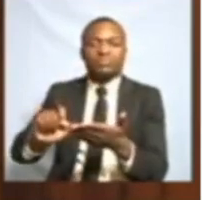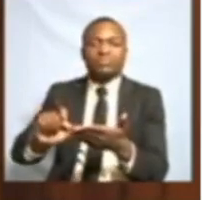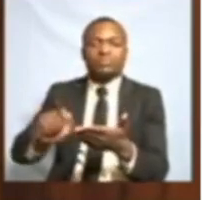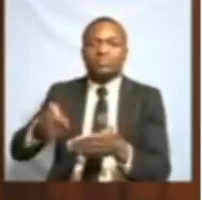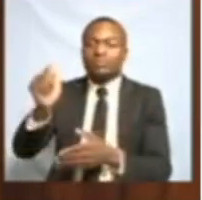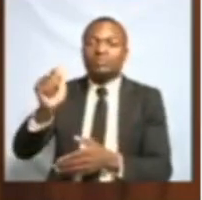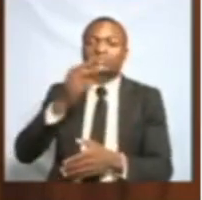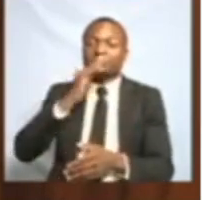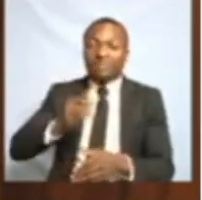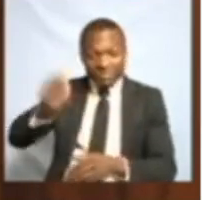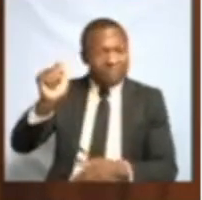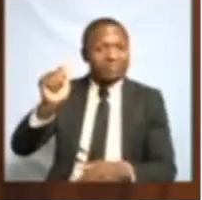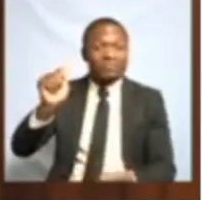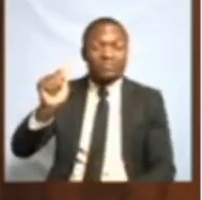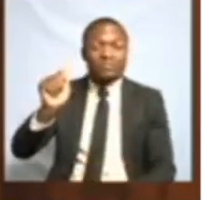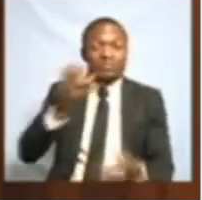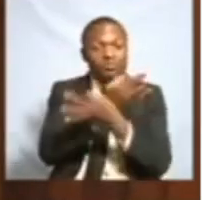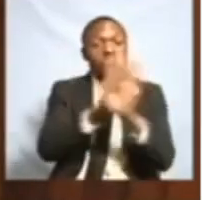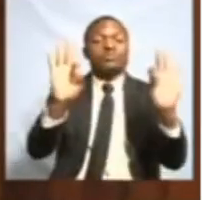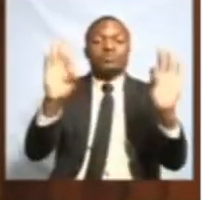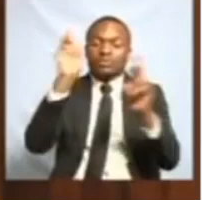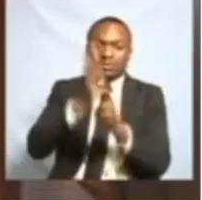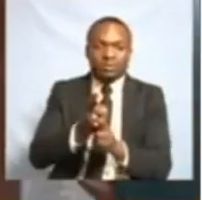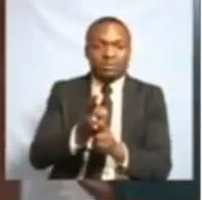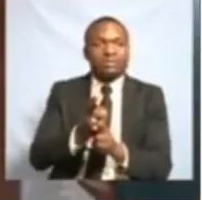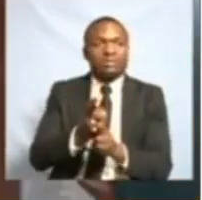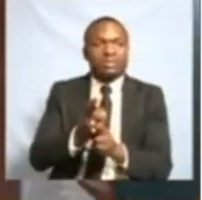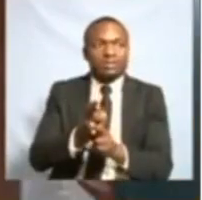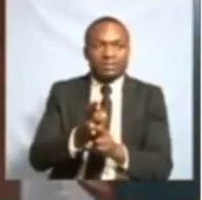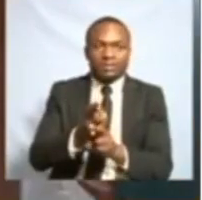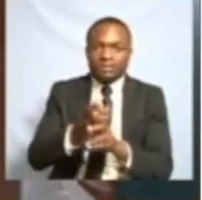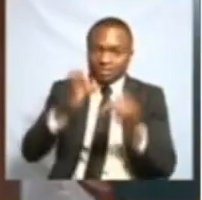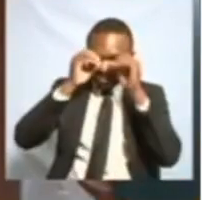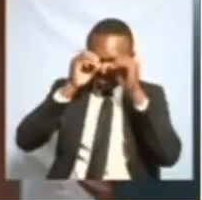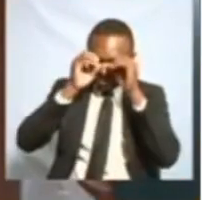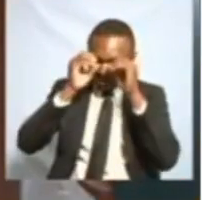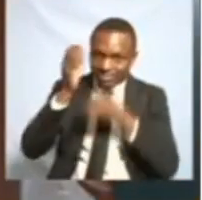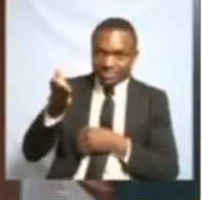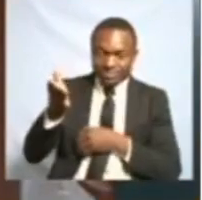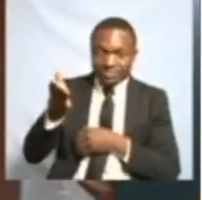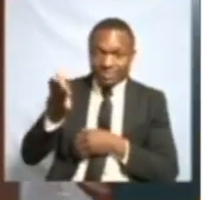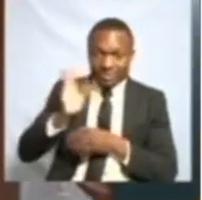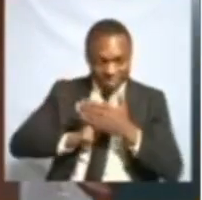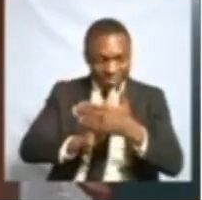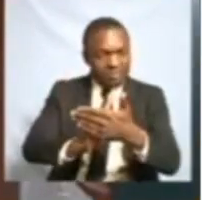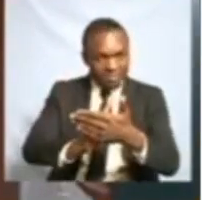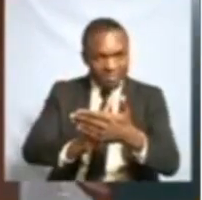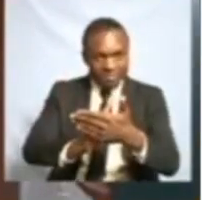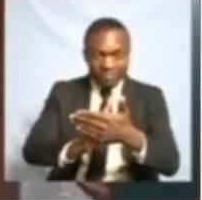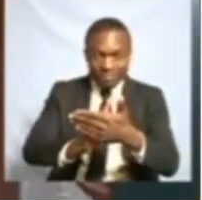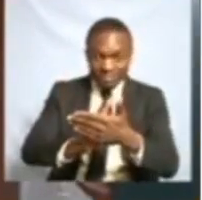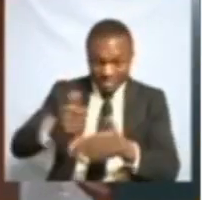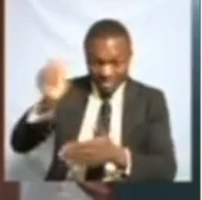my conscience, a betrayal to the freedoms and rights. Order, Mr. Nakachinda. Mr. Nakachinda, my guidance is